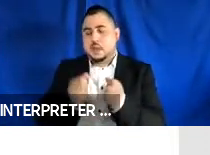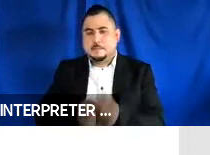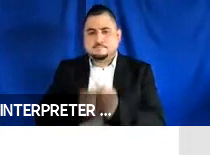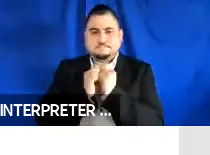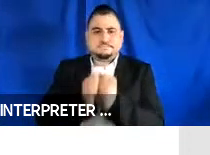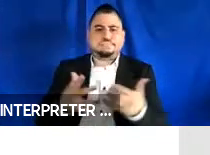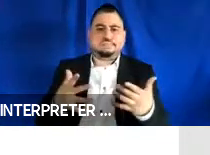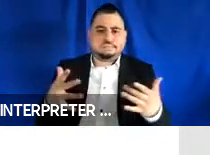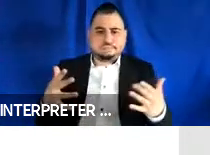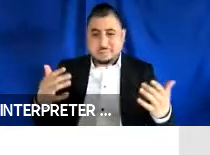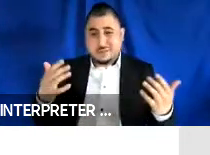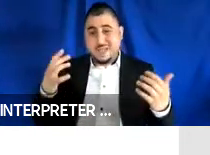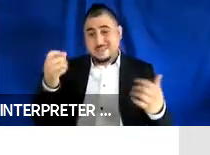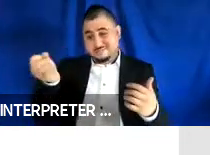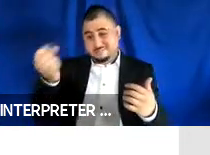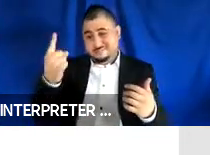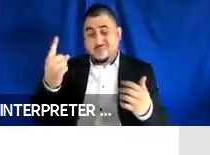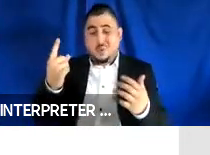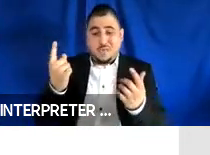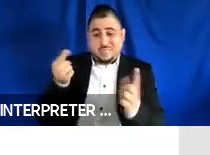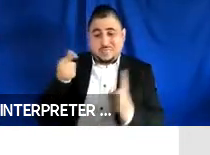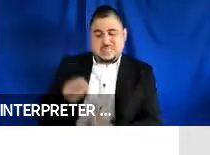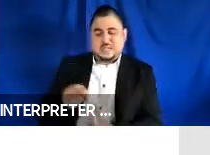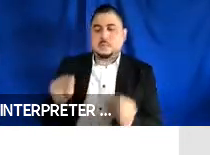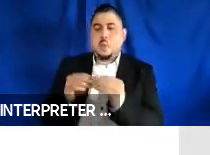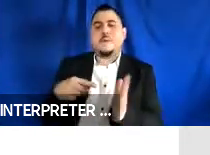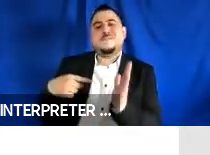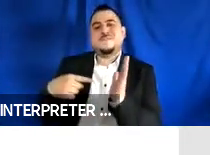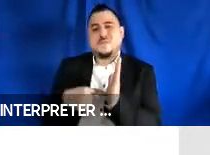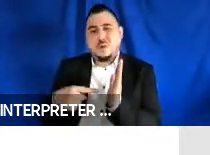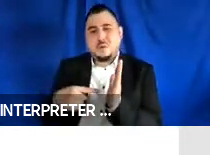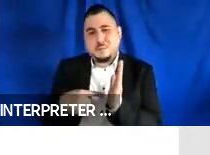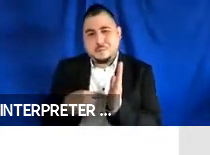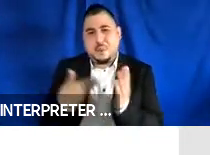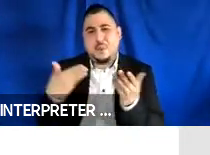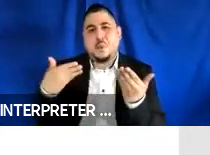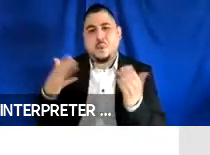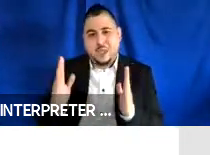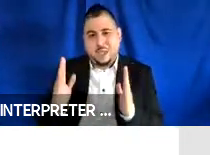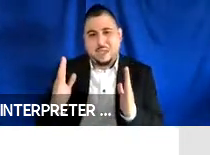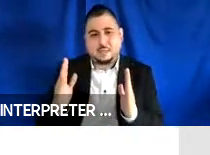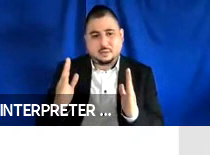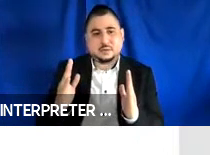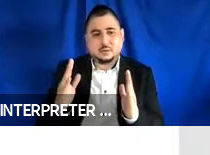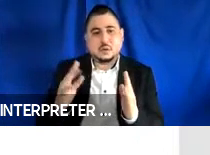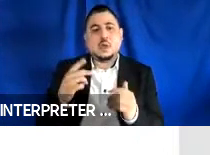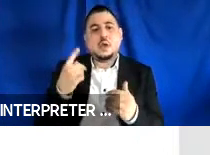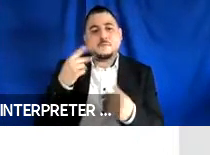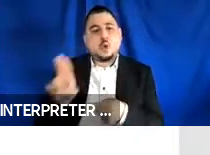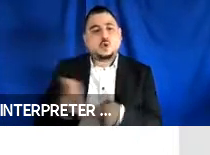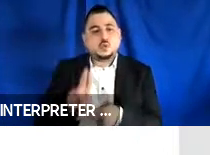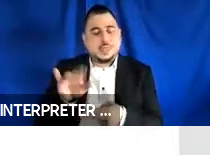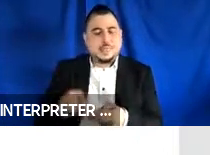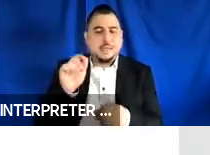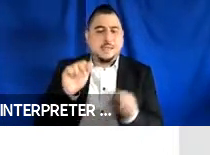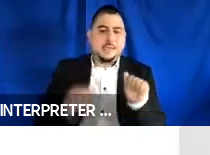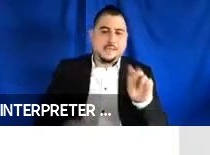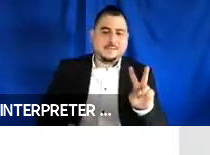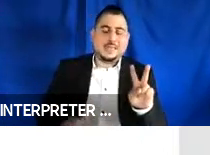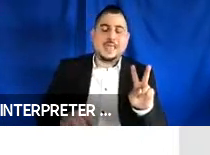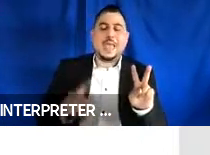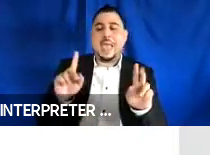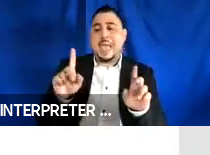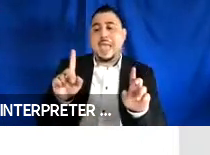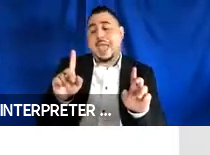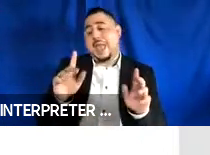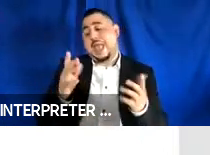think that this would be a more affordable approach to using an automated vehicle as opposed